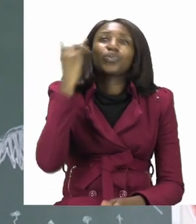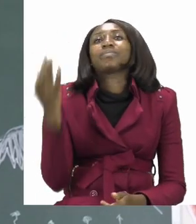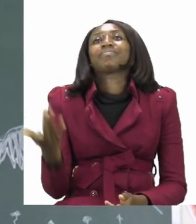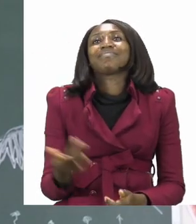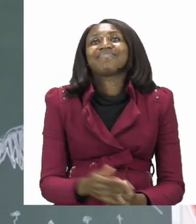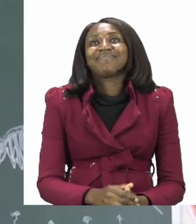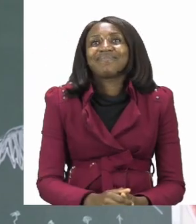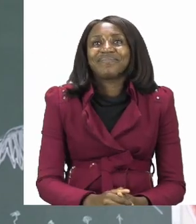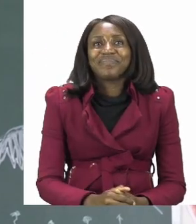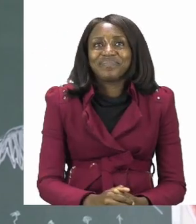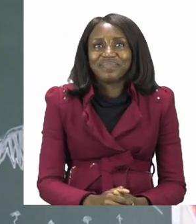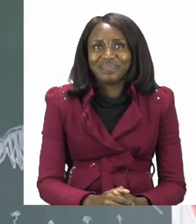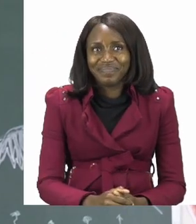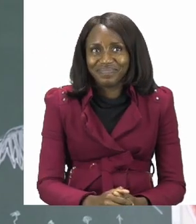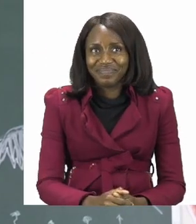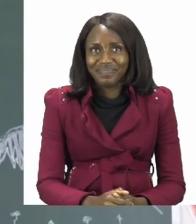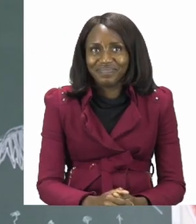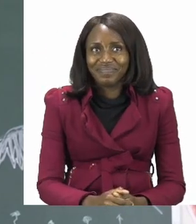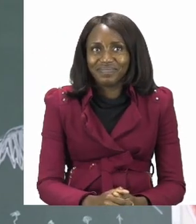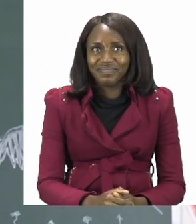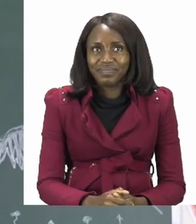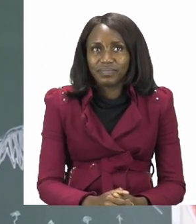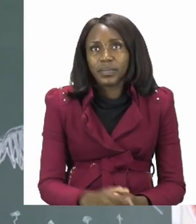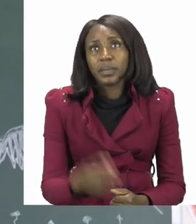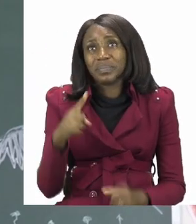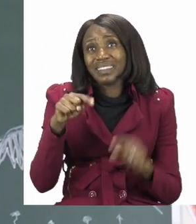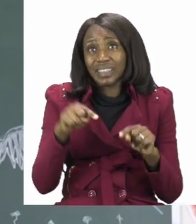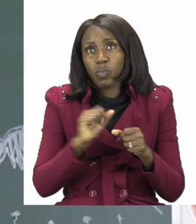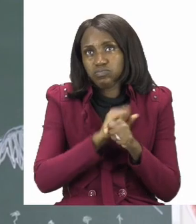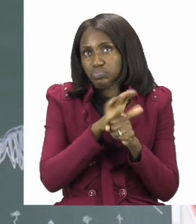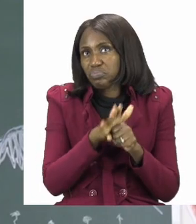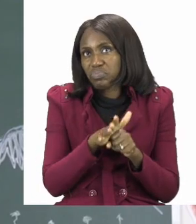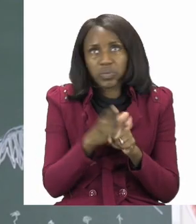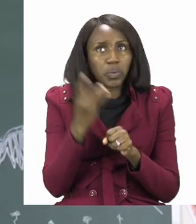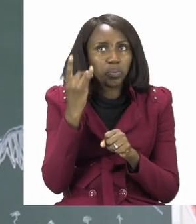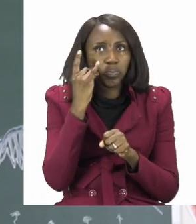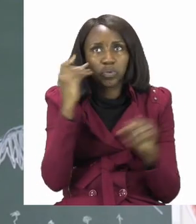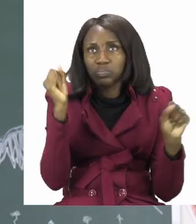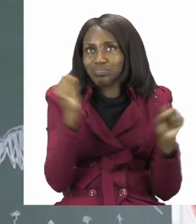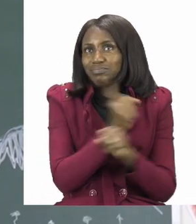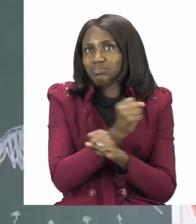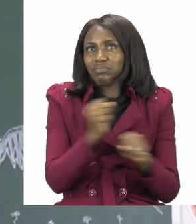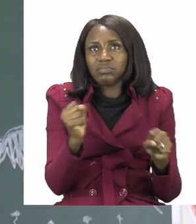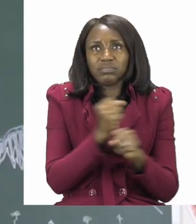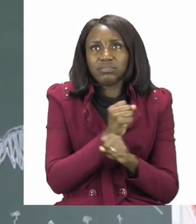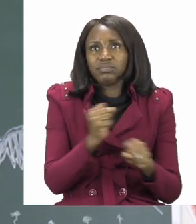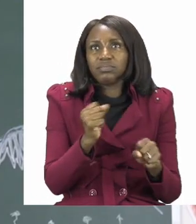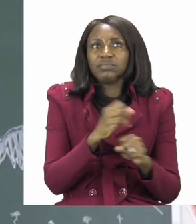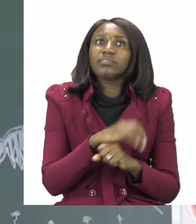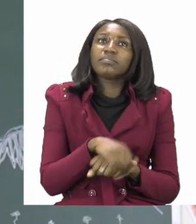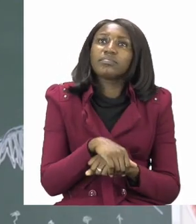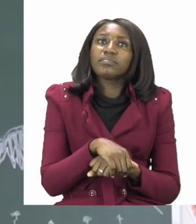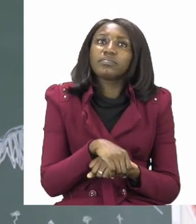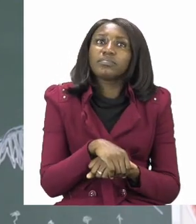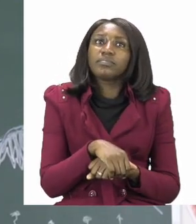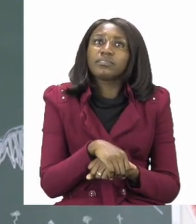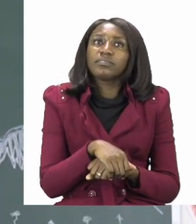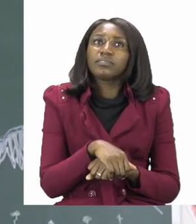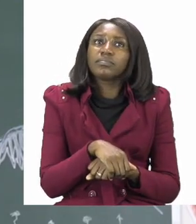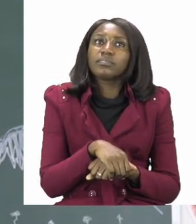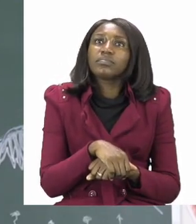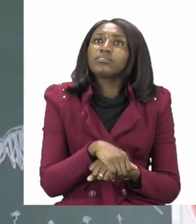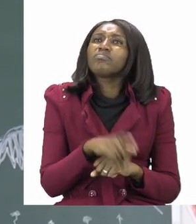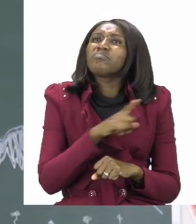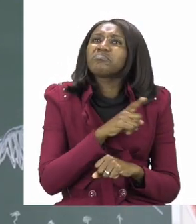mwah. But now because of COVID-19, we cannot actually kiss anyone